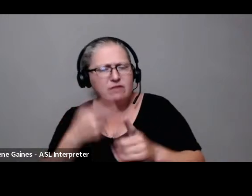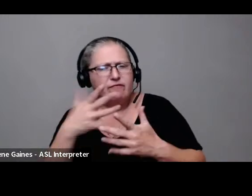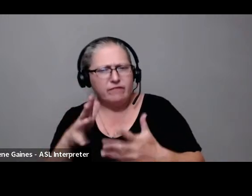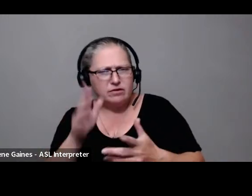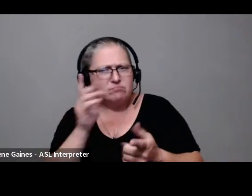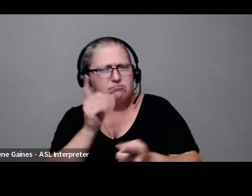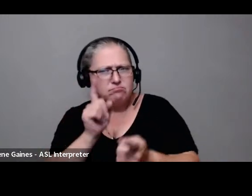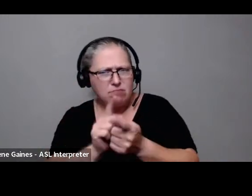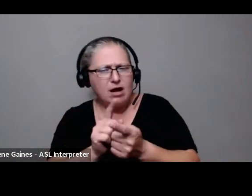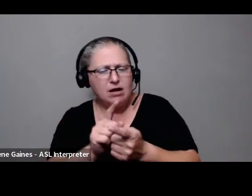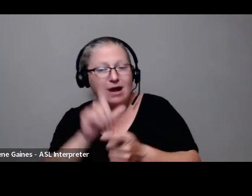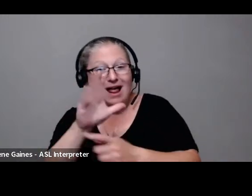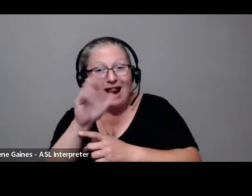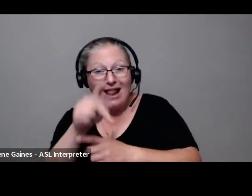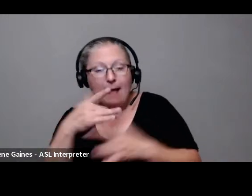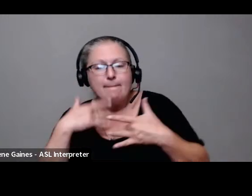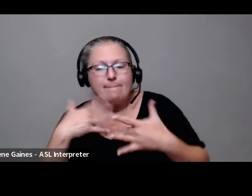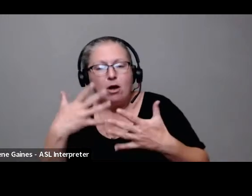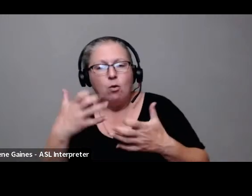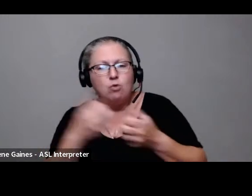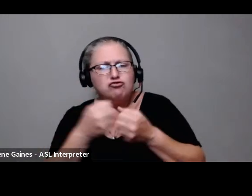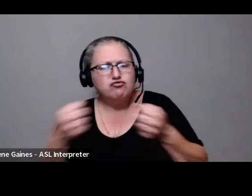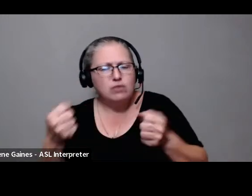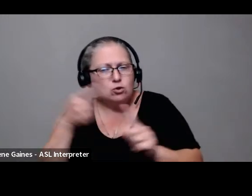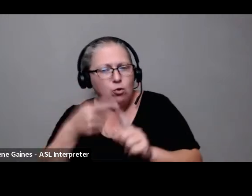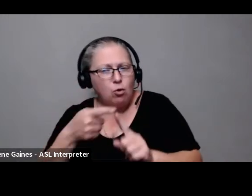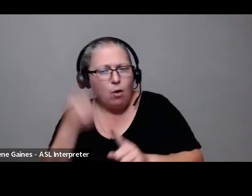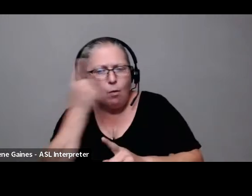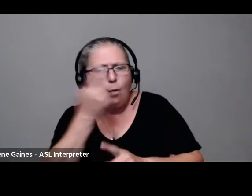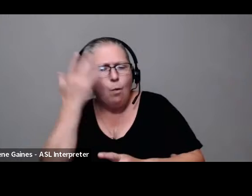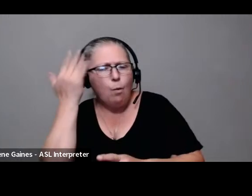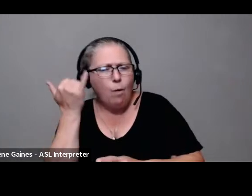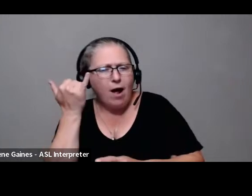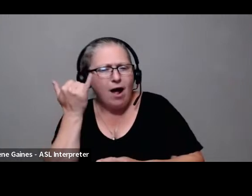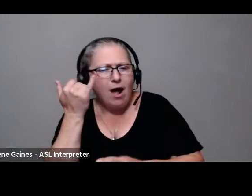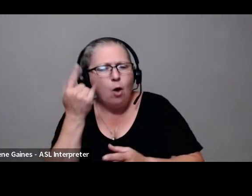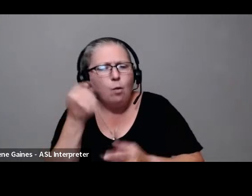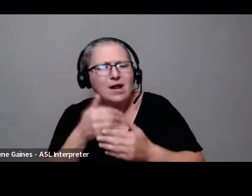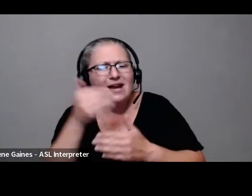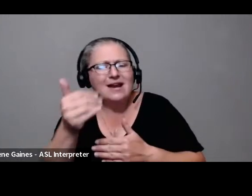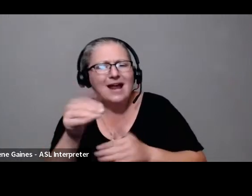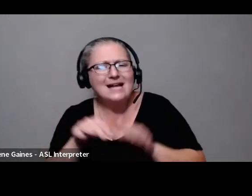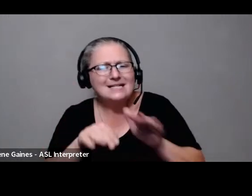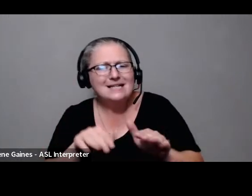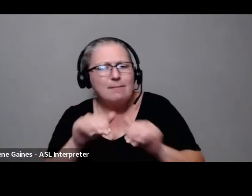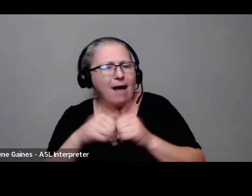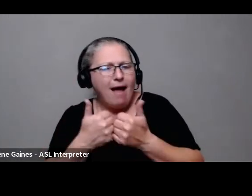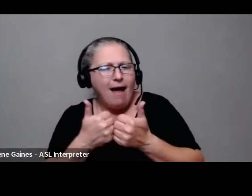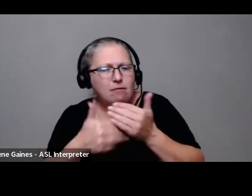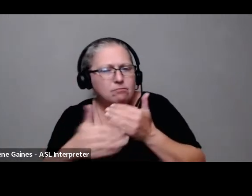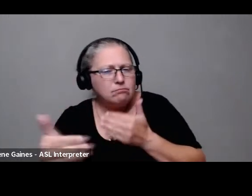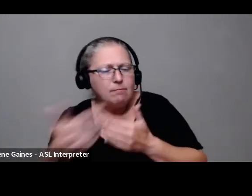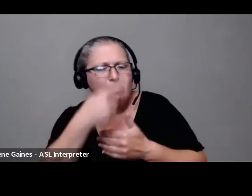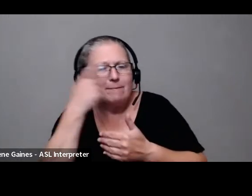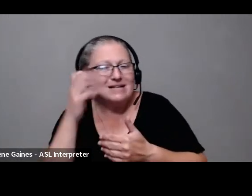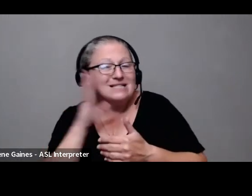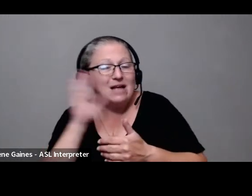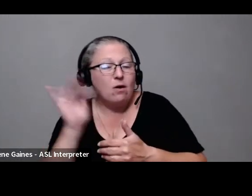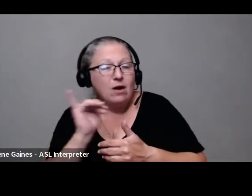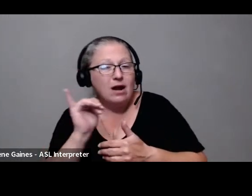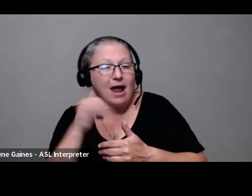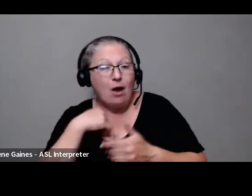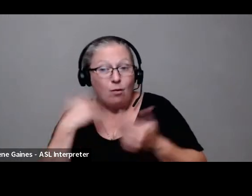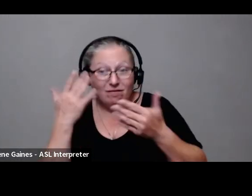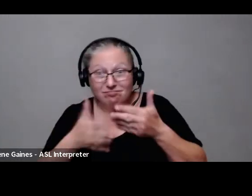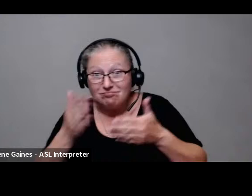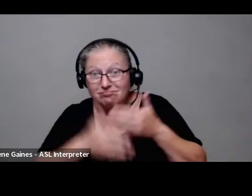with LCAP, we want to have stretch goals. And I'm wondering what's our next step and how do we go forward from there? Because it sounds like we've accomplished